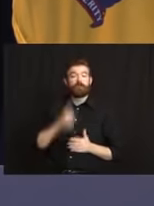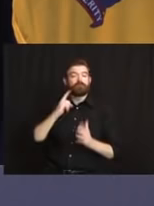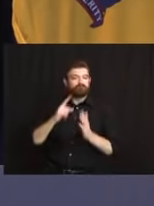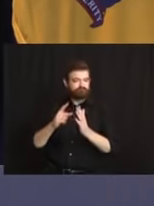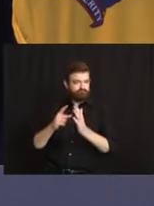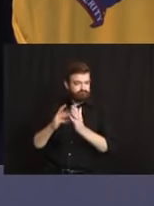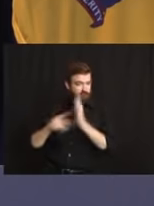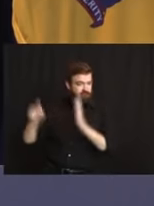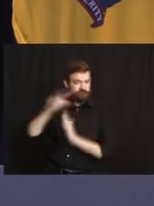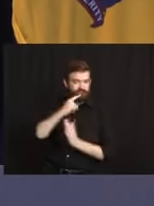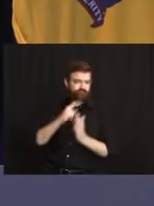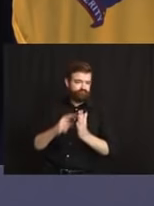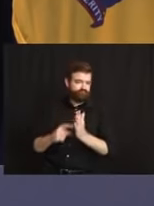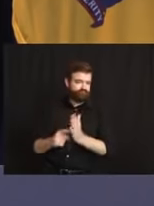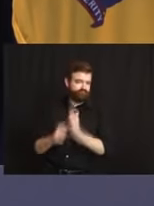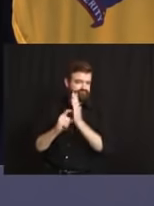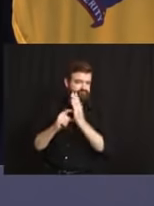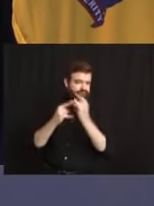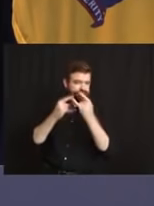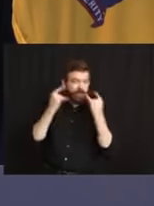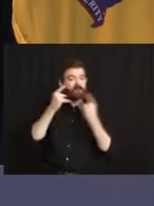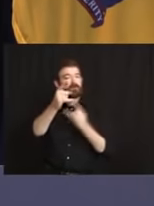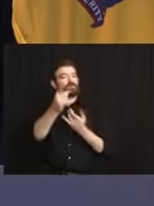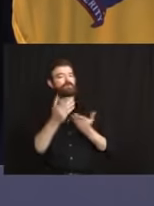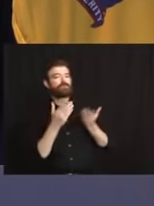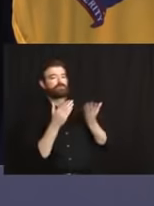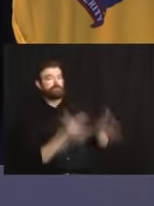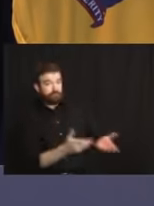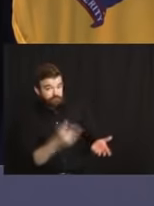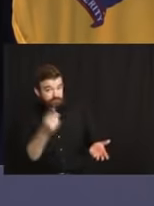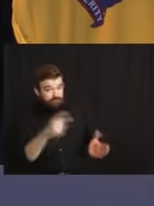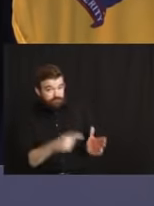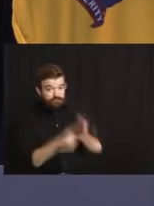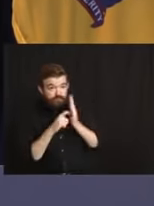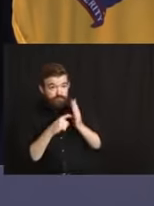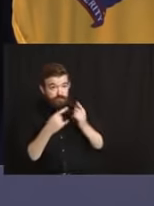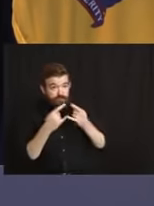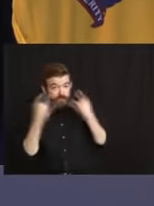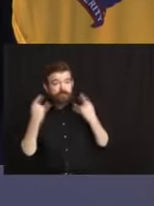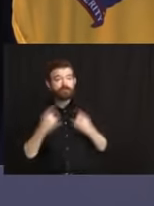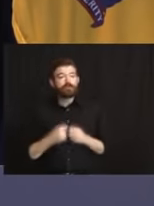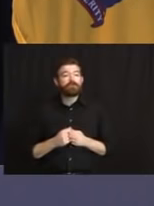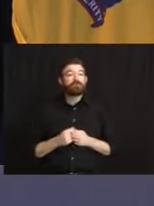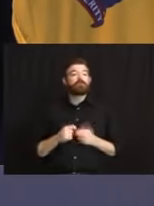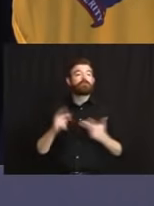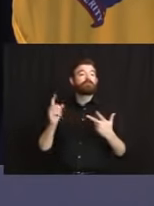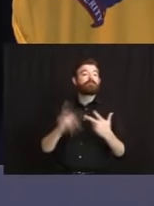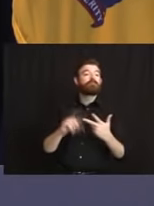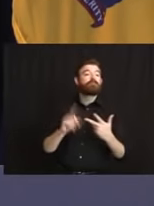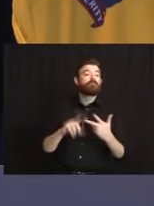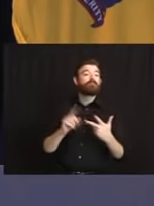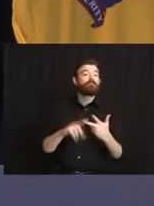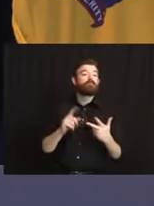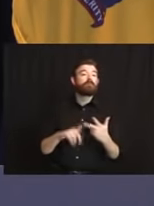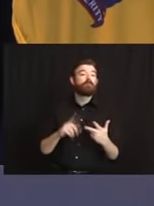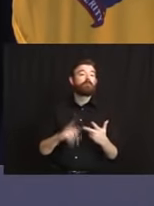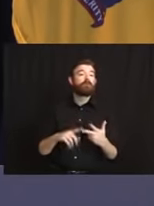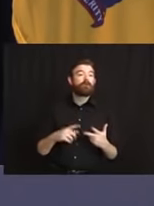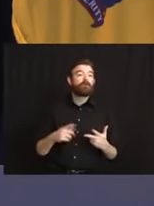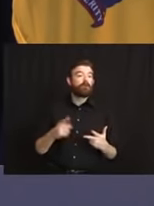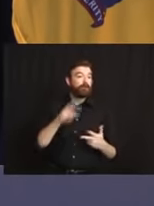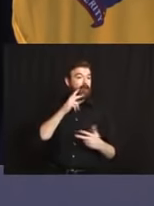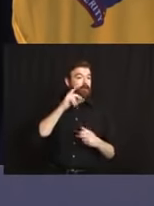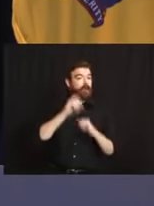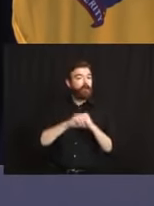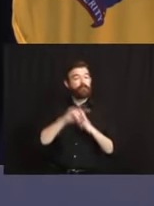about? We're now seeing commercials for Enjoy Your Summer in New Jersey, Come to New Jersey. Is the timing for